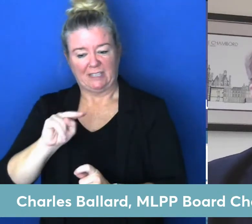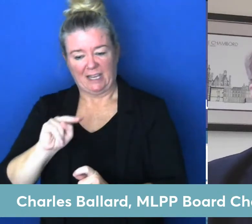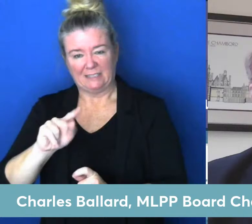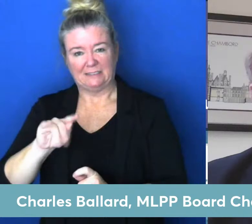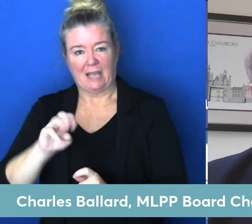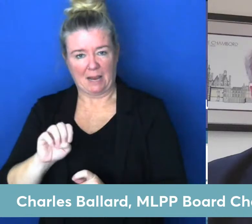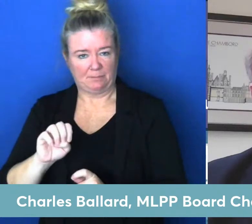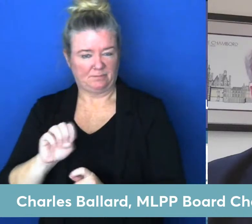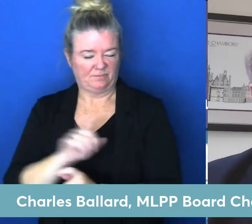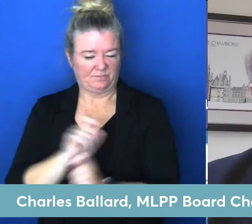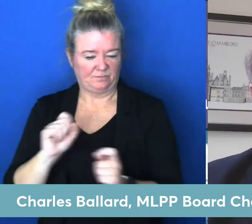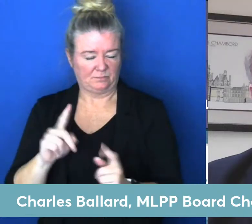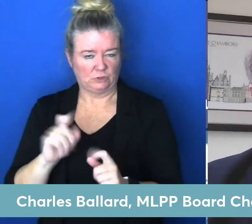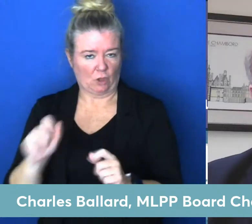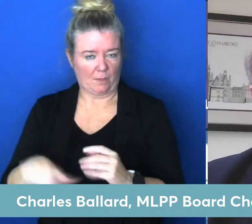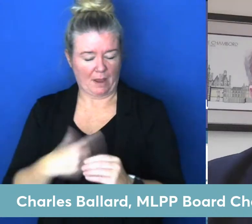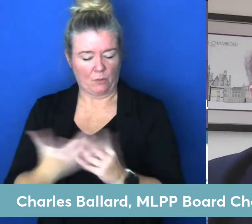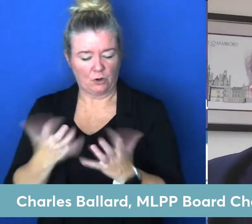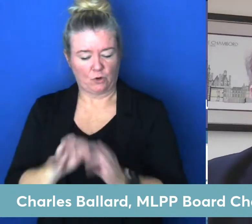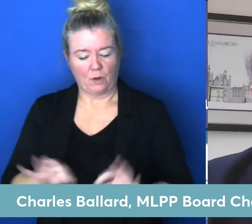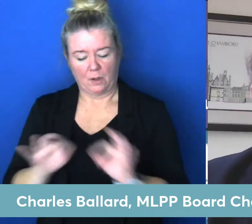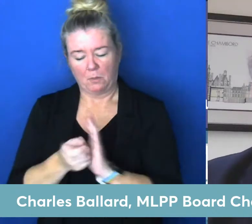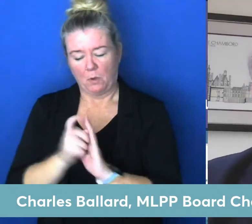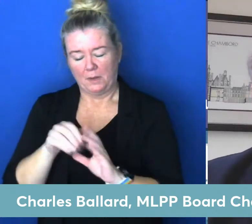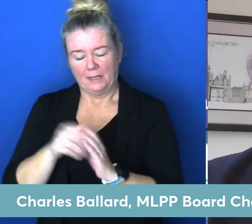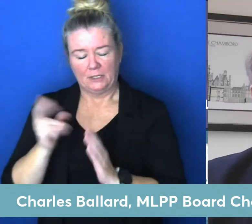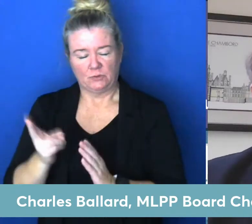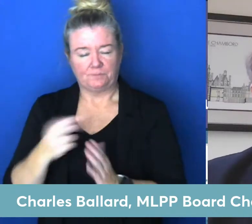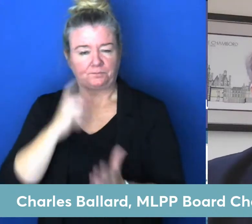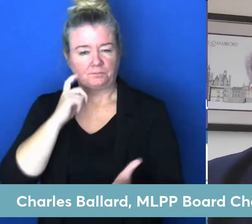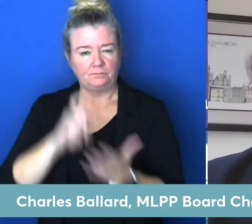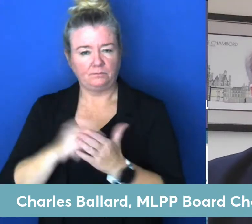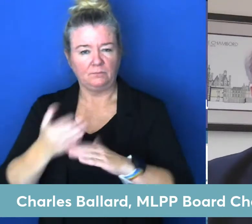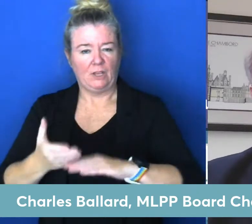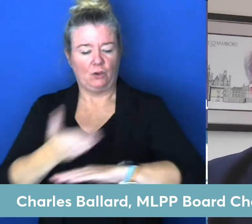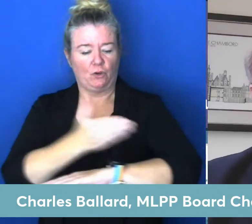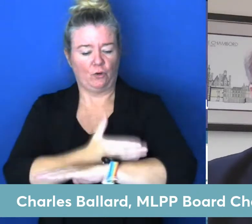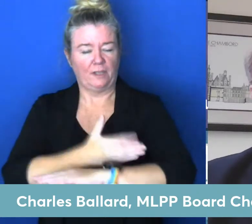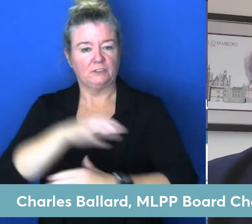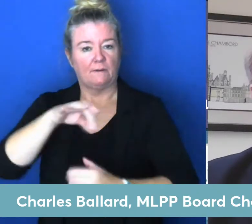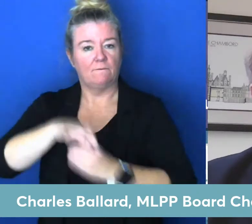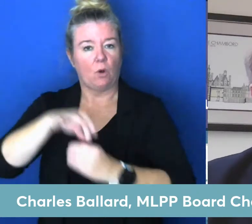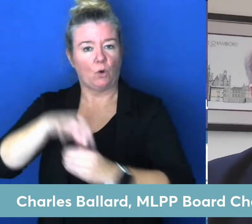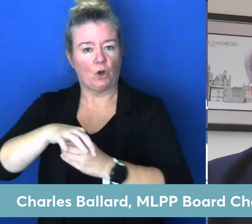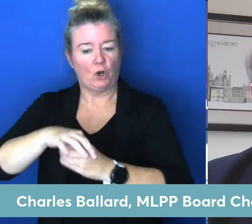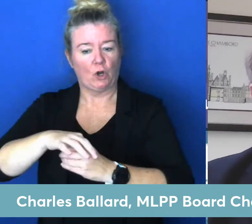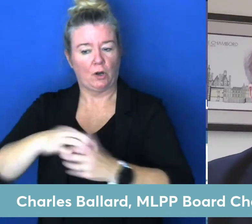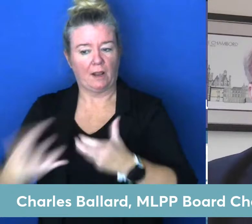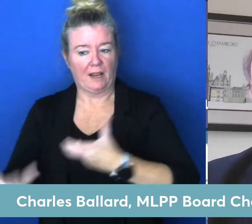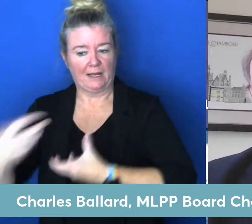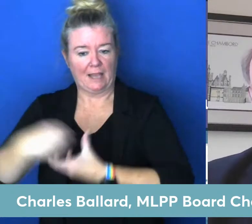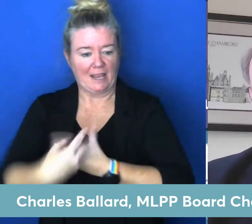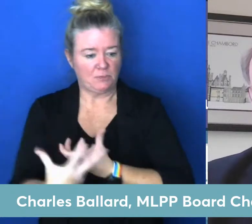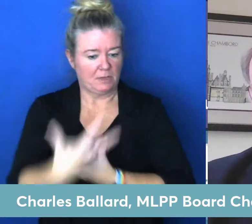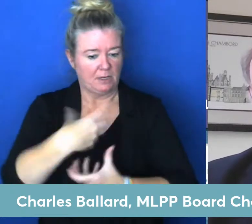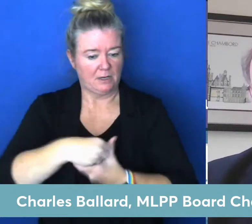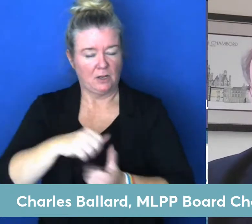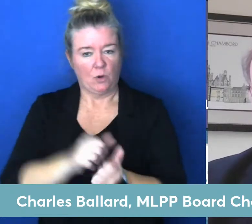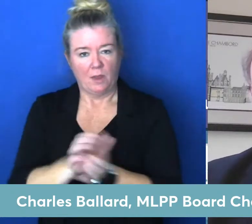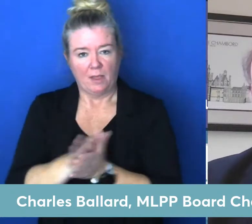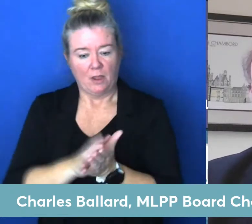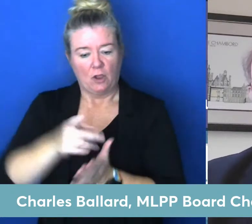at a critical moment in history. We're seeing increased voter engagement thanks to initiatives like Promote the